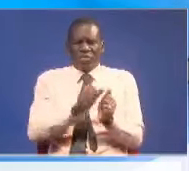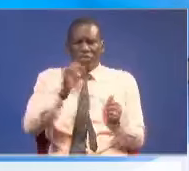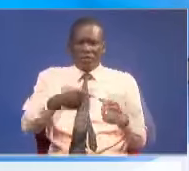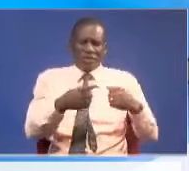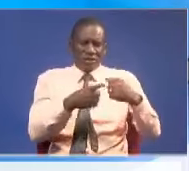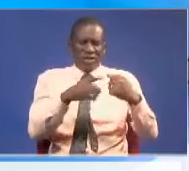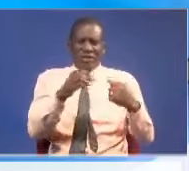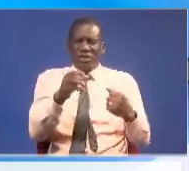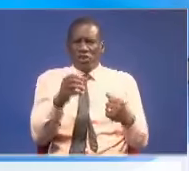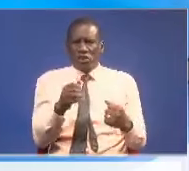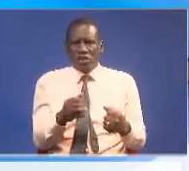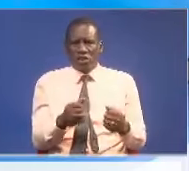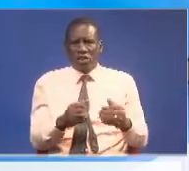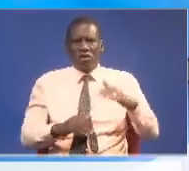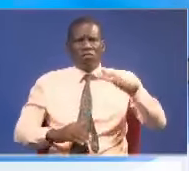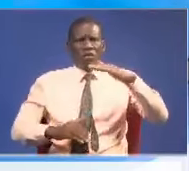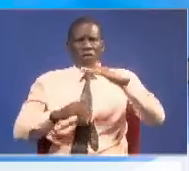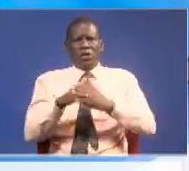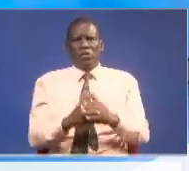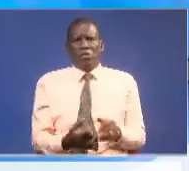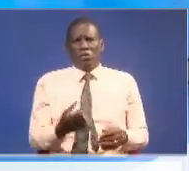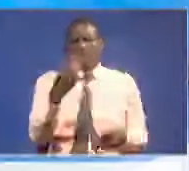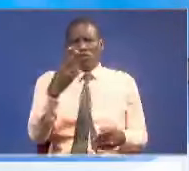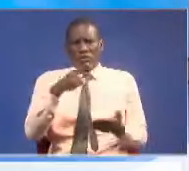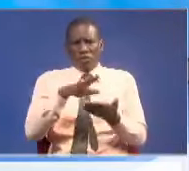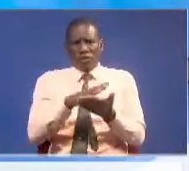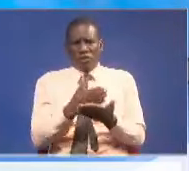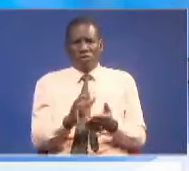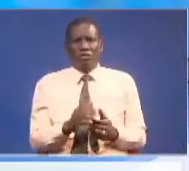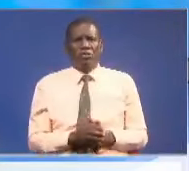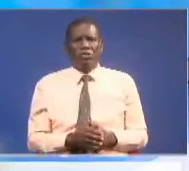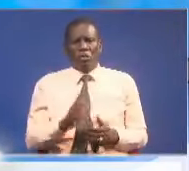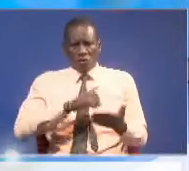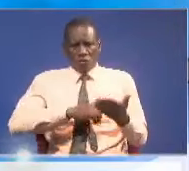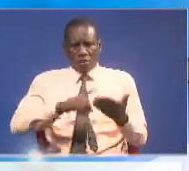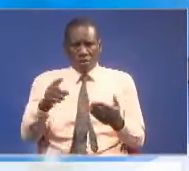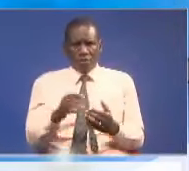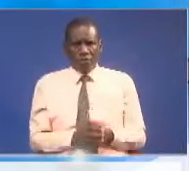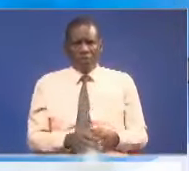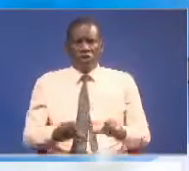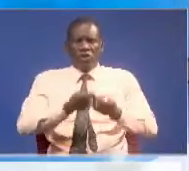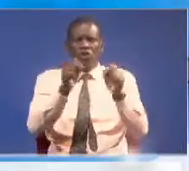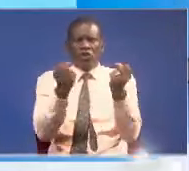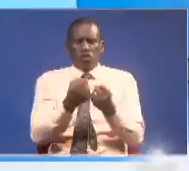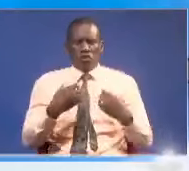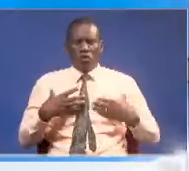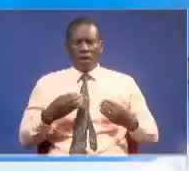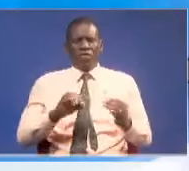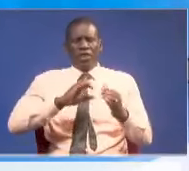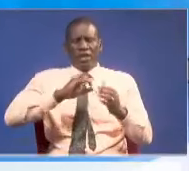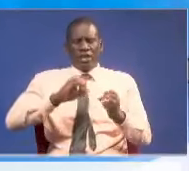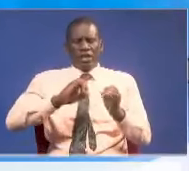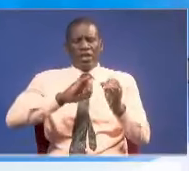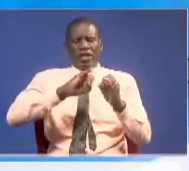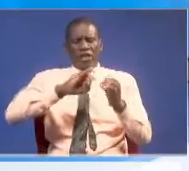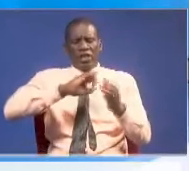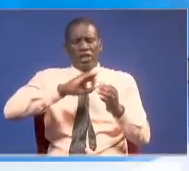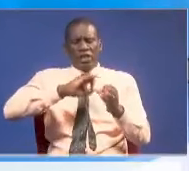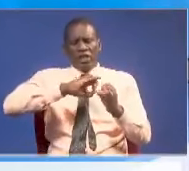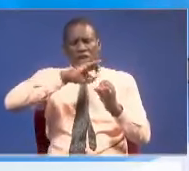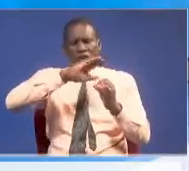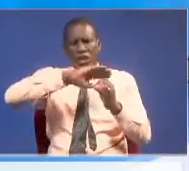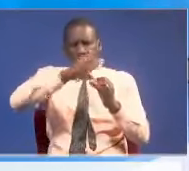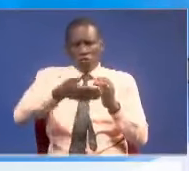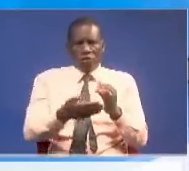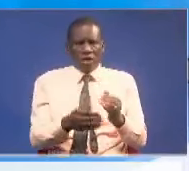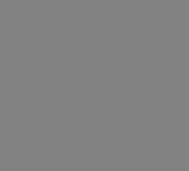10,600 shillings for a maximum of 2 sessions a week. The Social Health Insurance Act has 3